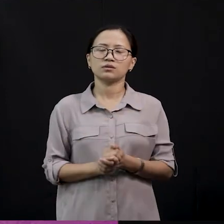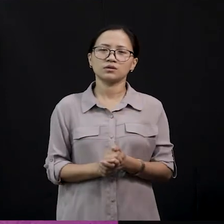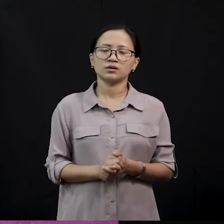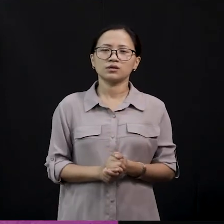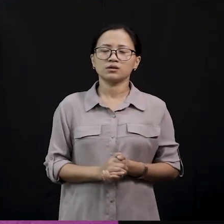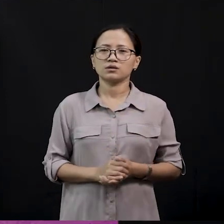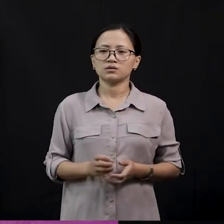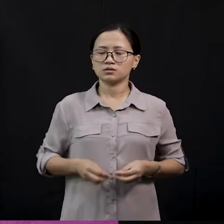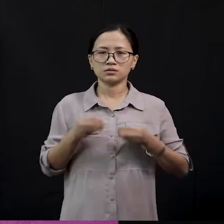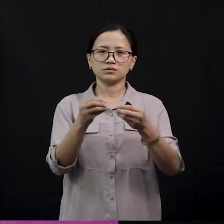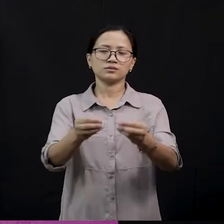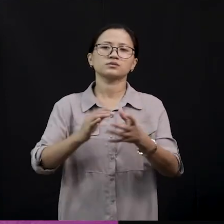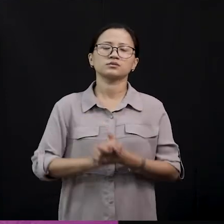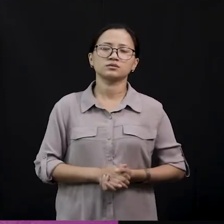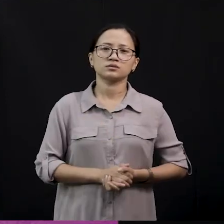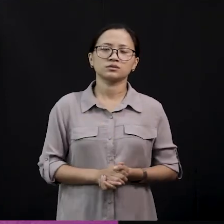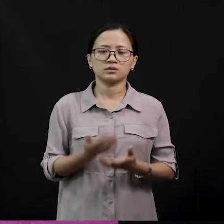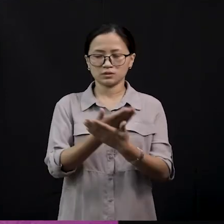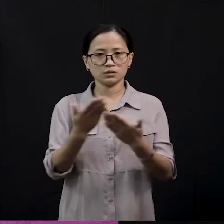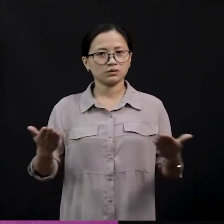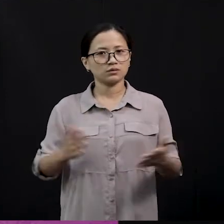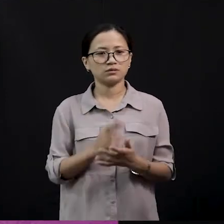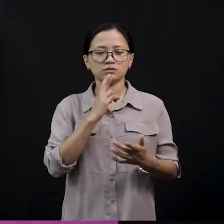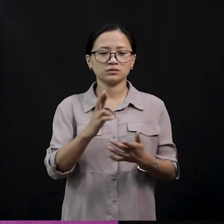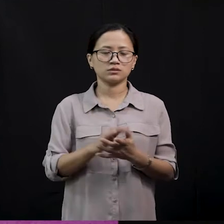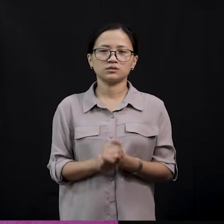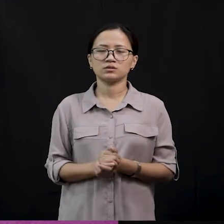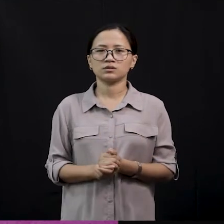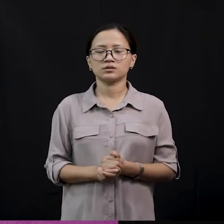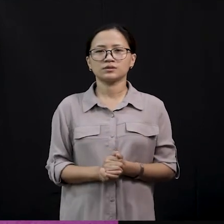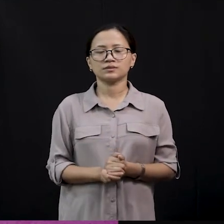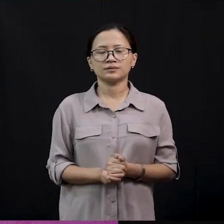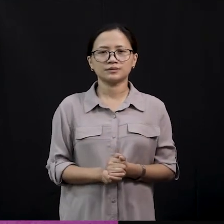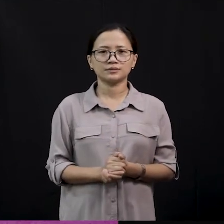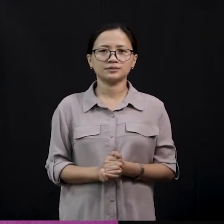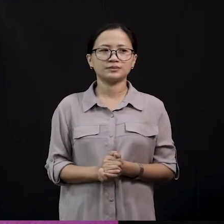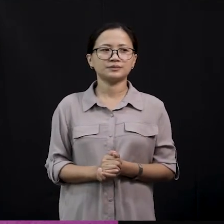bargain that would give him things that are permanent.